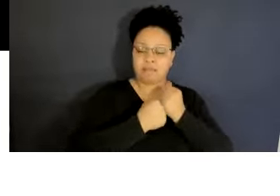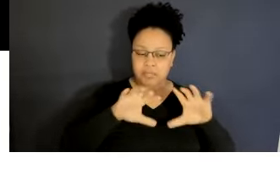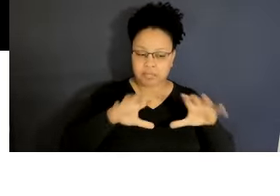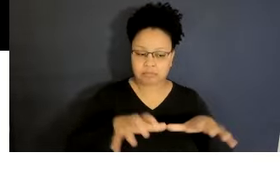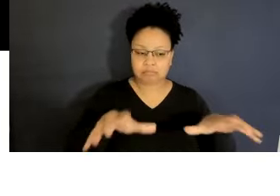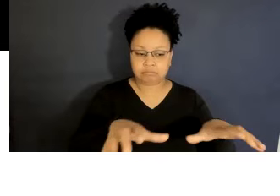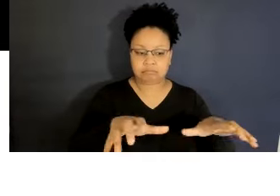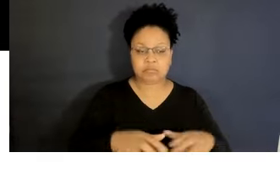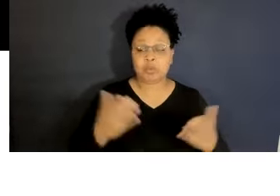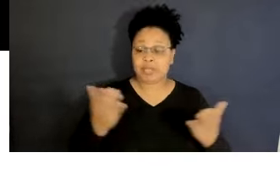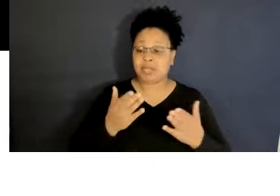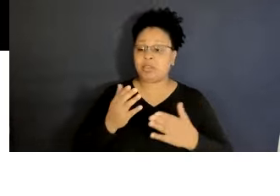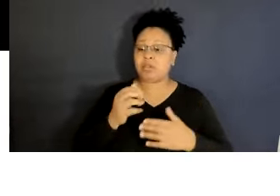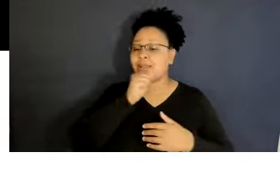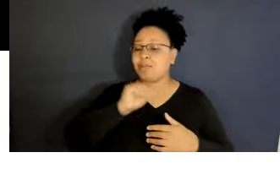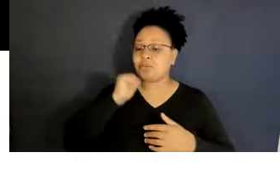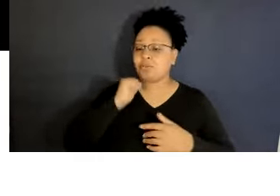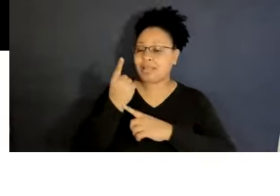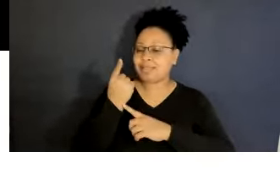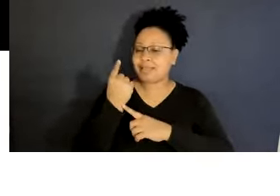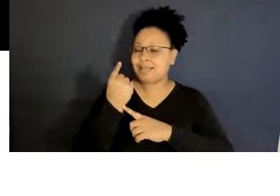Last year in September,